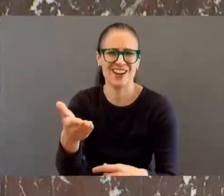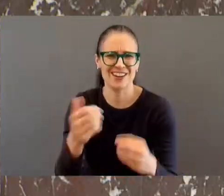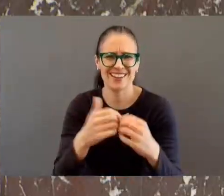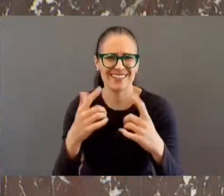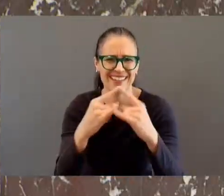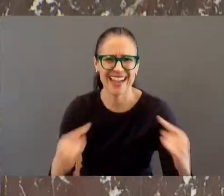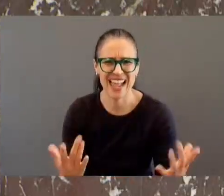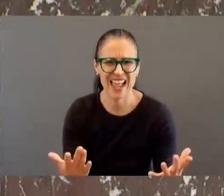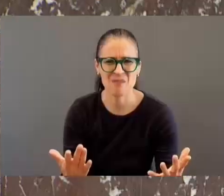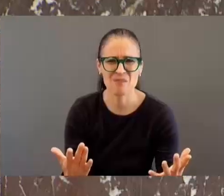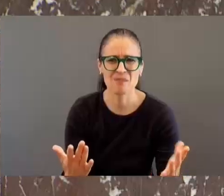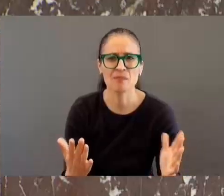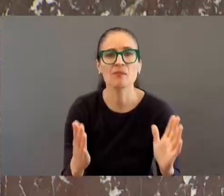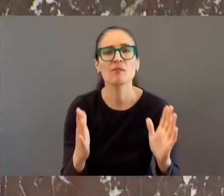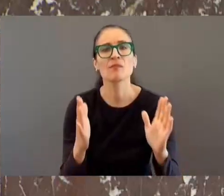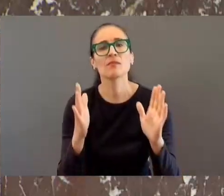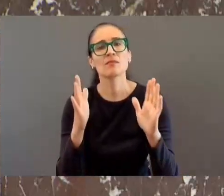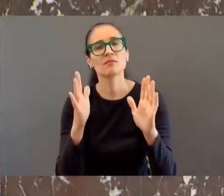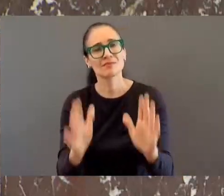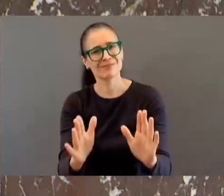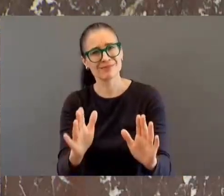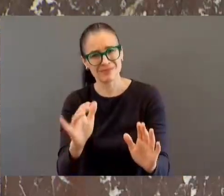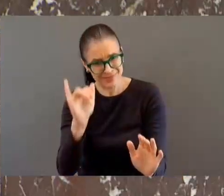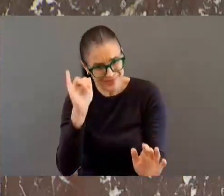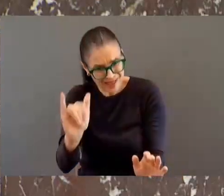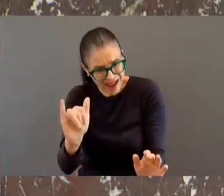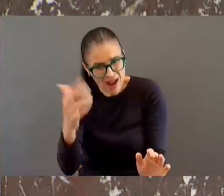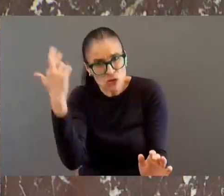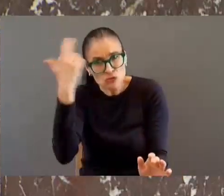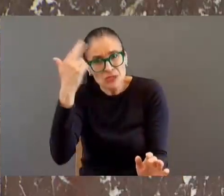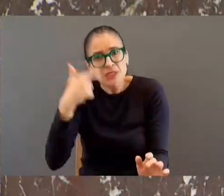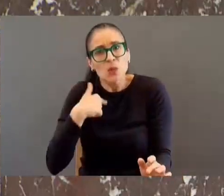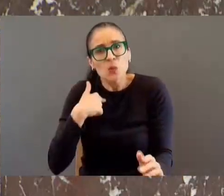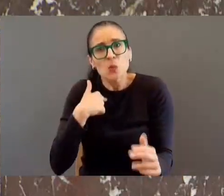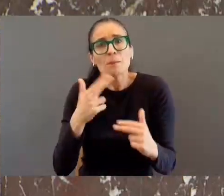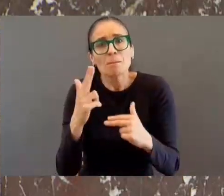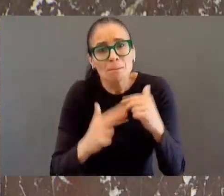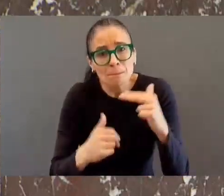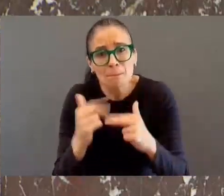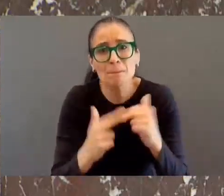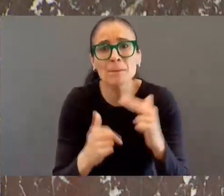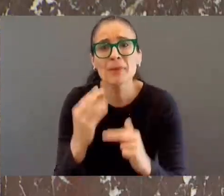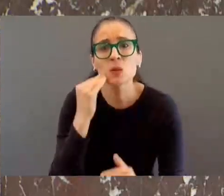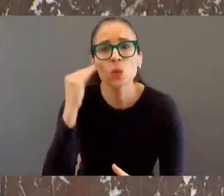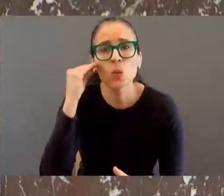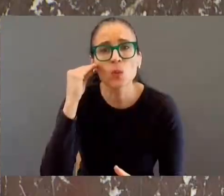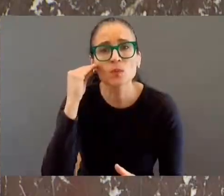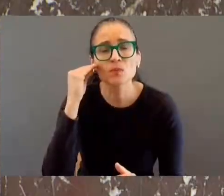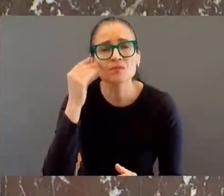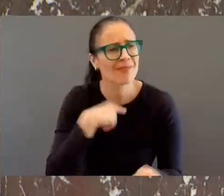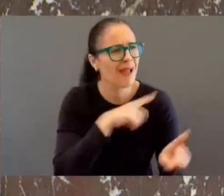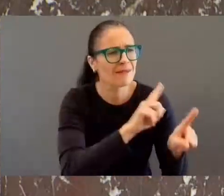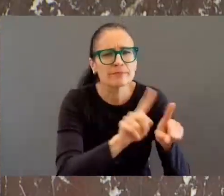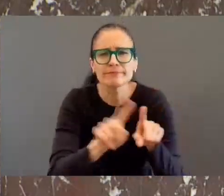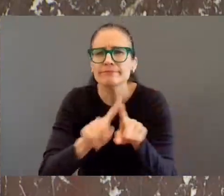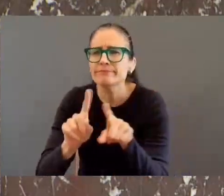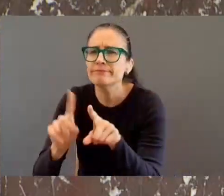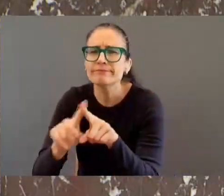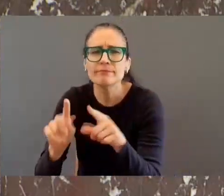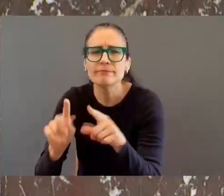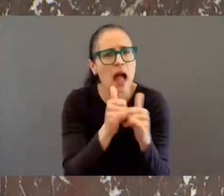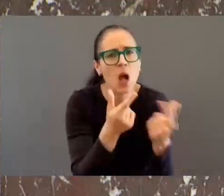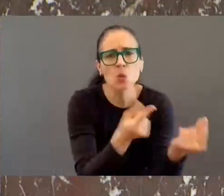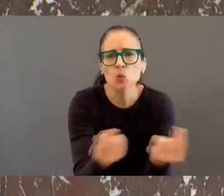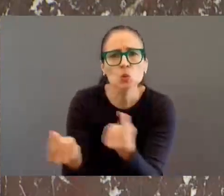Speaker, there's two ways to handle and support people in encampments. There's one way, which is get